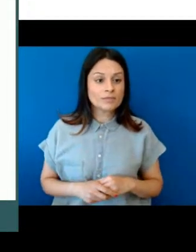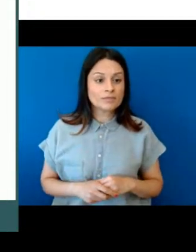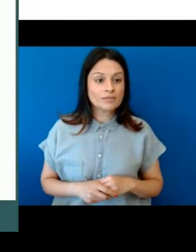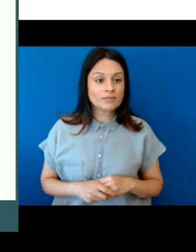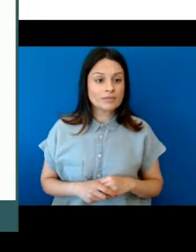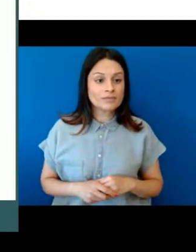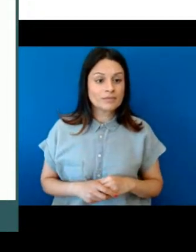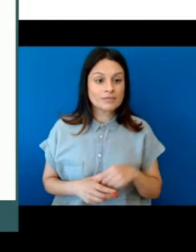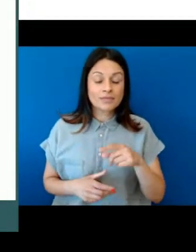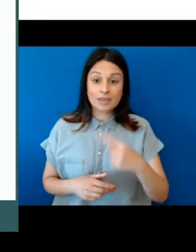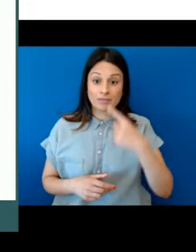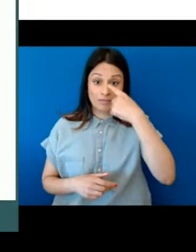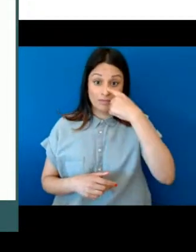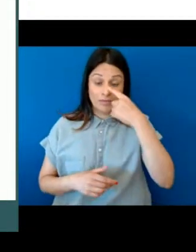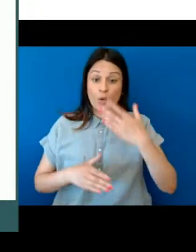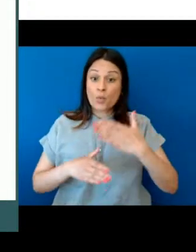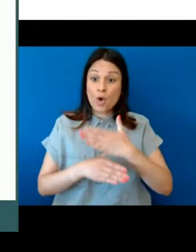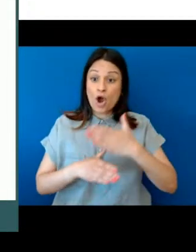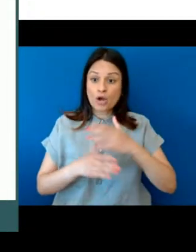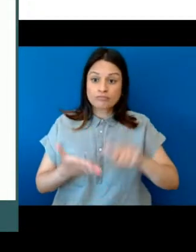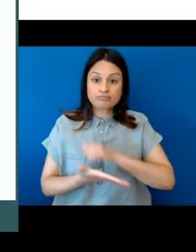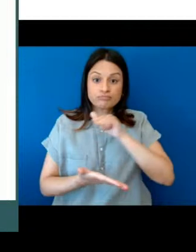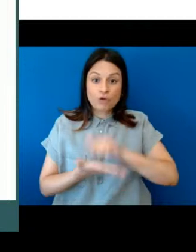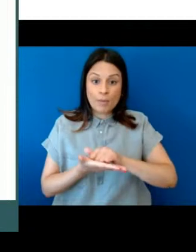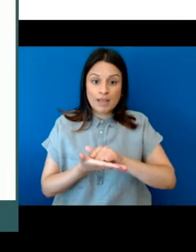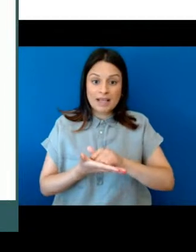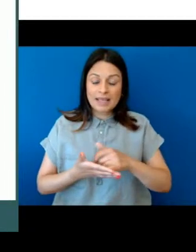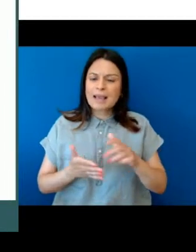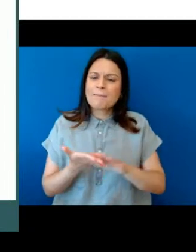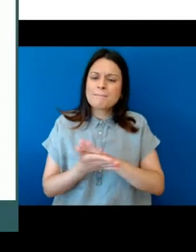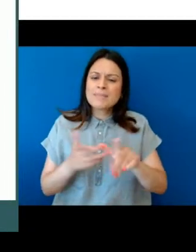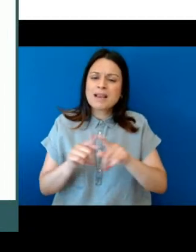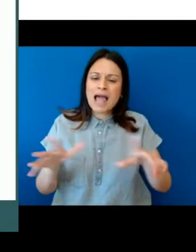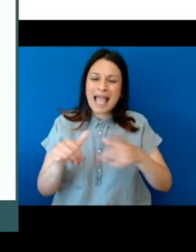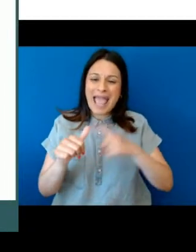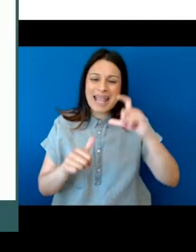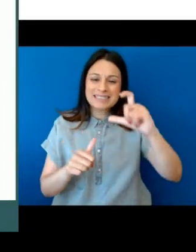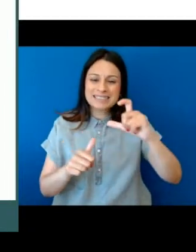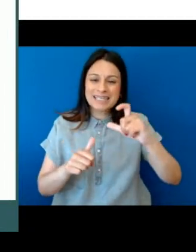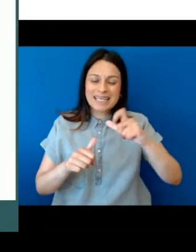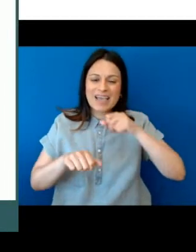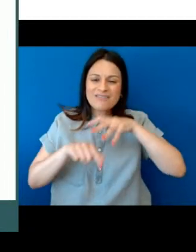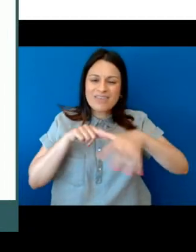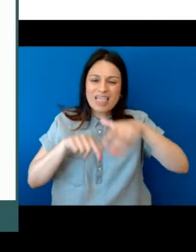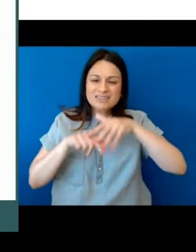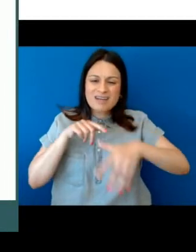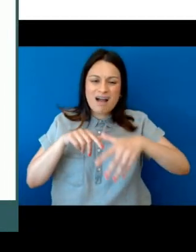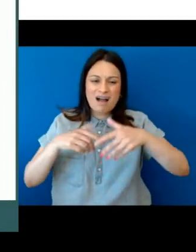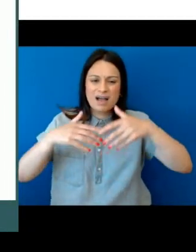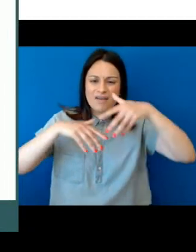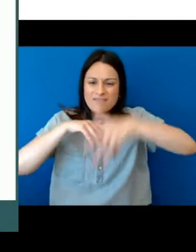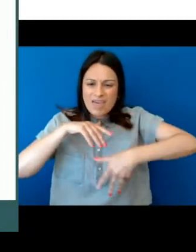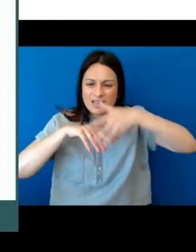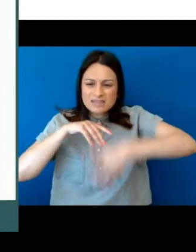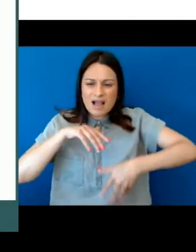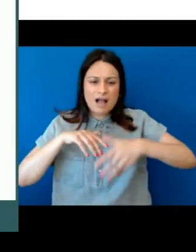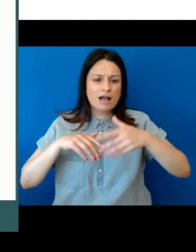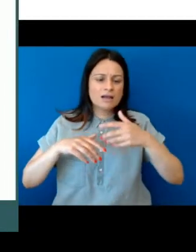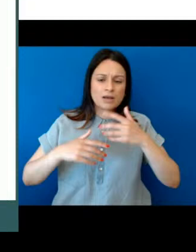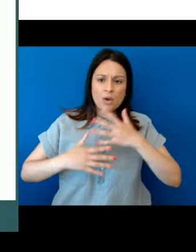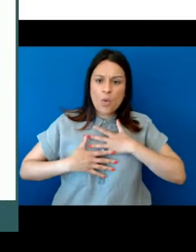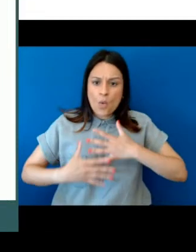your own personal air conditioner. It's filtering, warming and humidifying